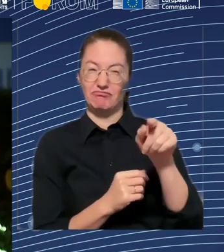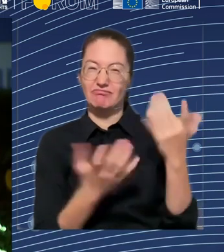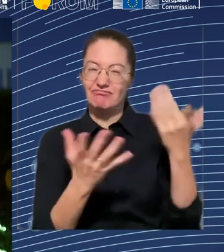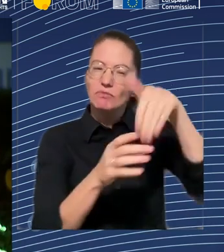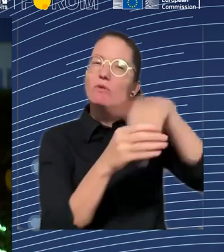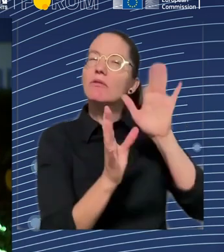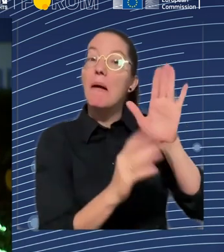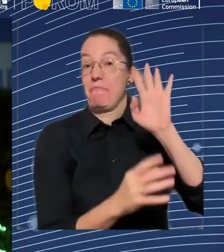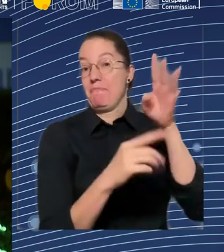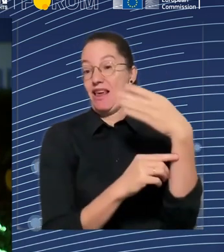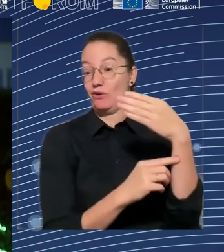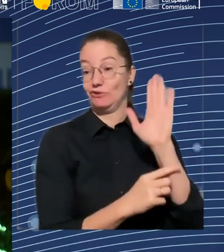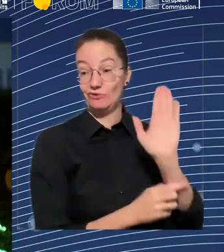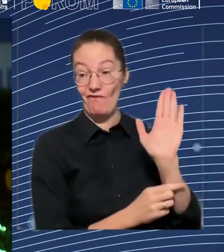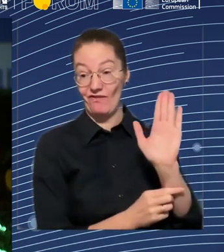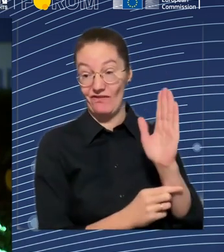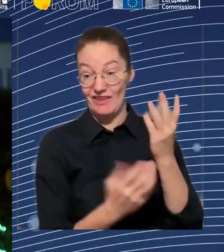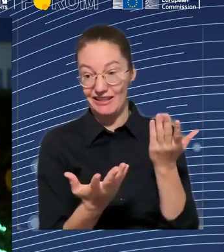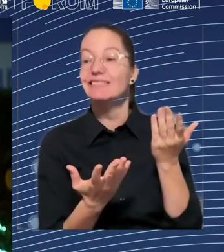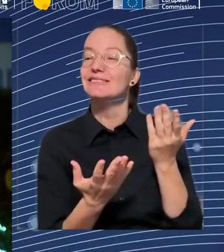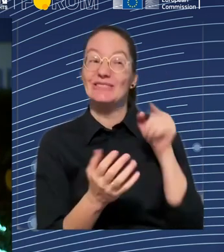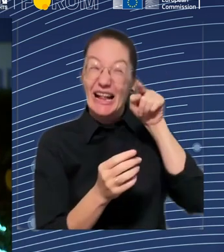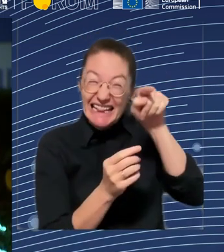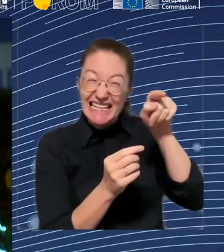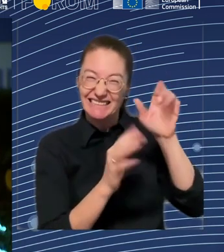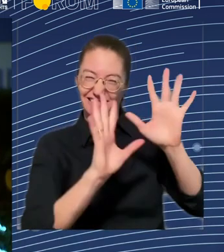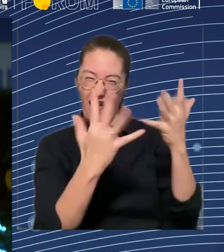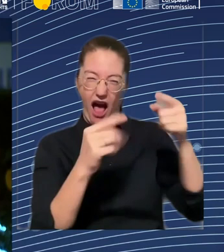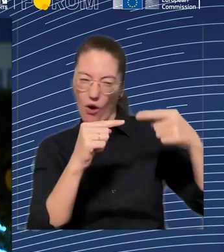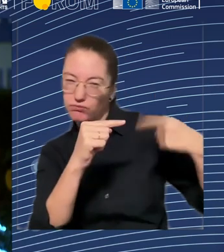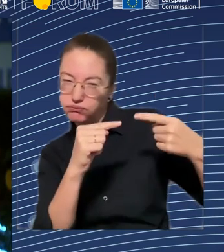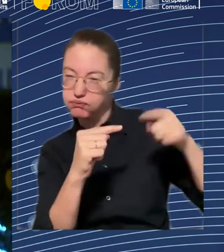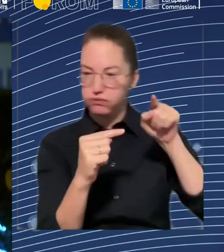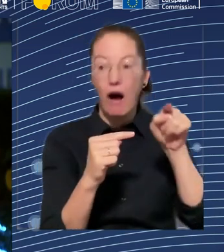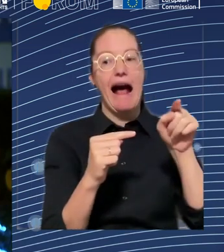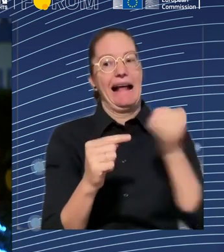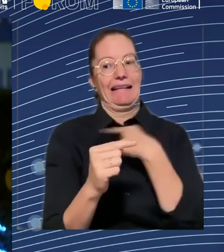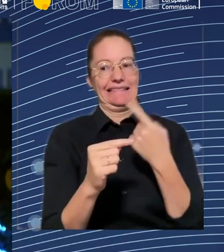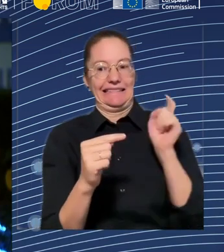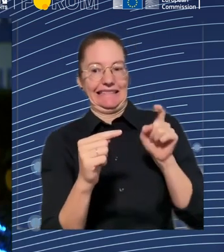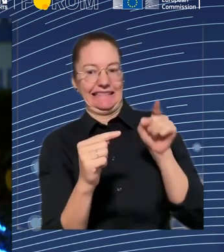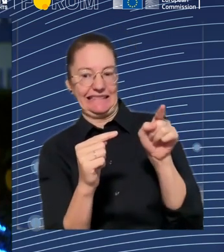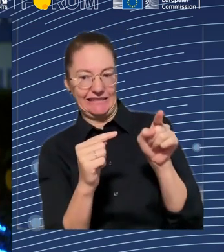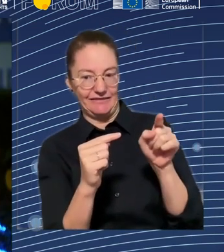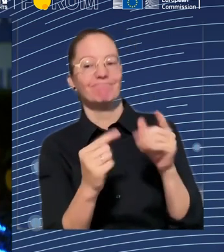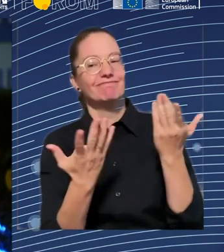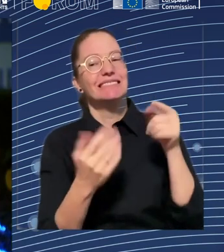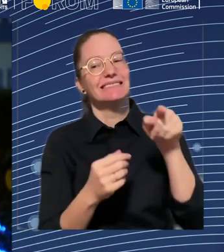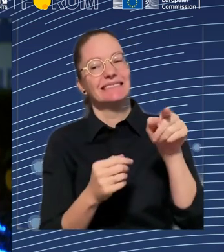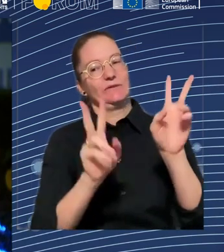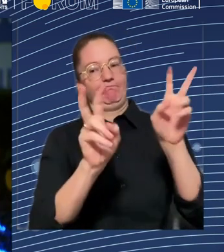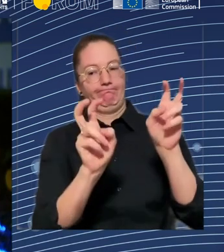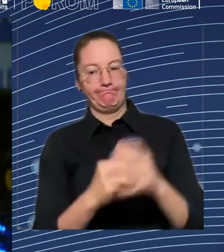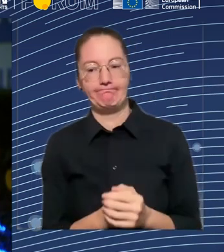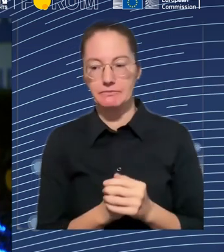major factor to support the development of startups. But in any case, in terms of the technological,